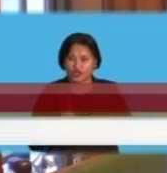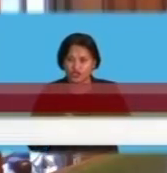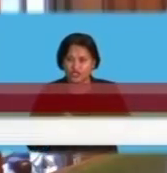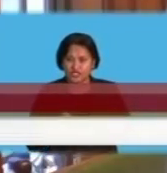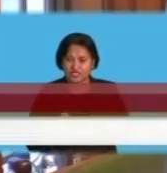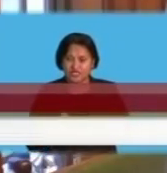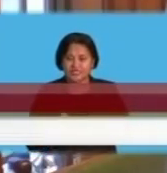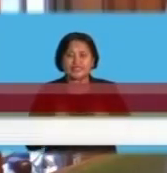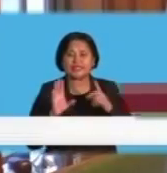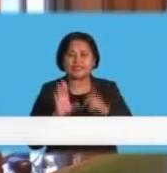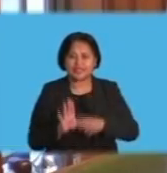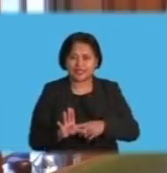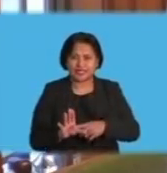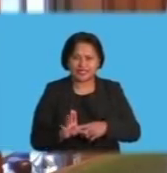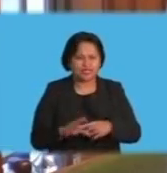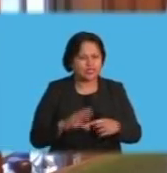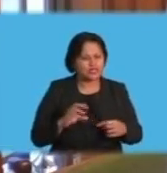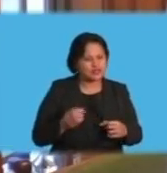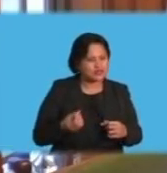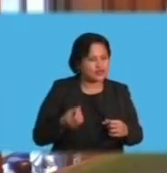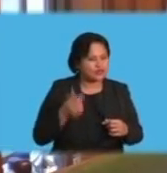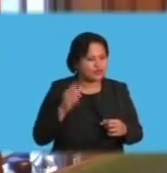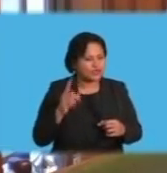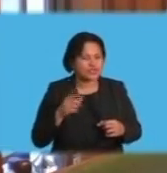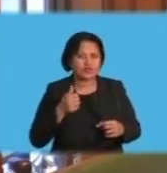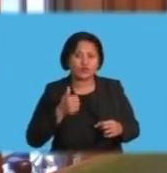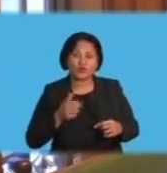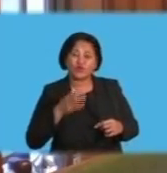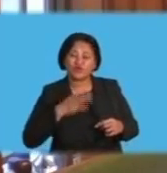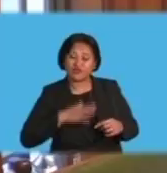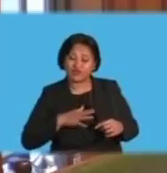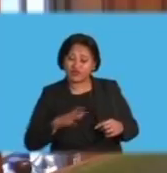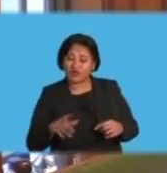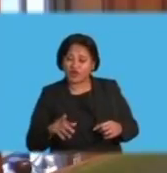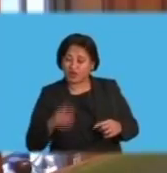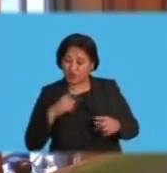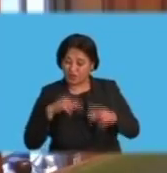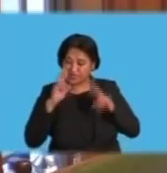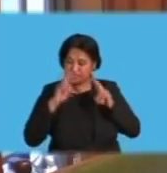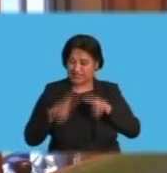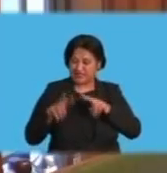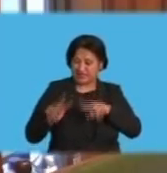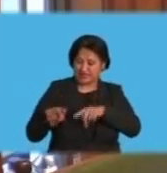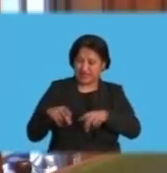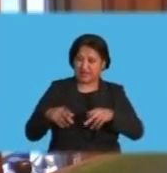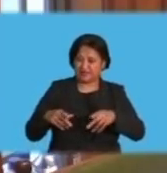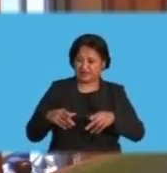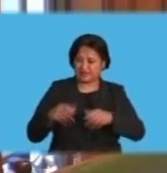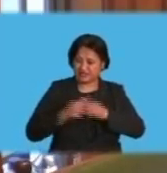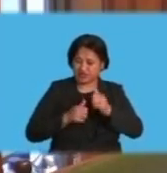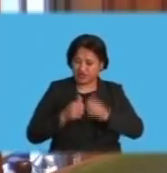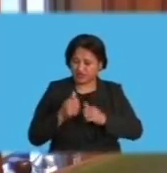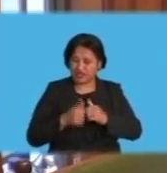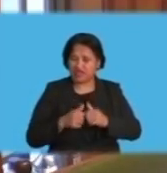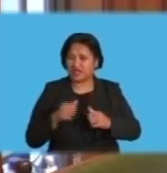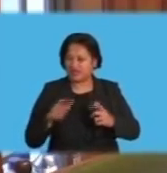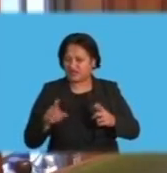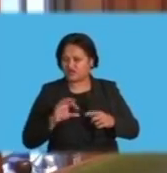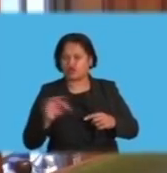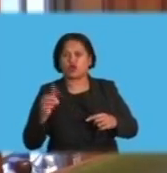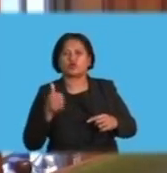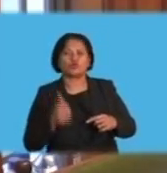the best interest of the Itoke land is not paramount. It is the optimal return to the state that